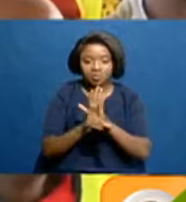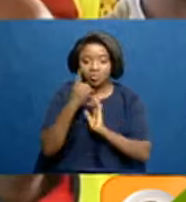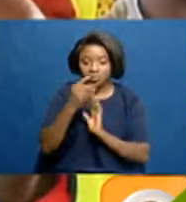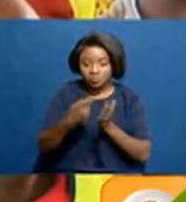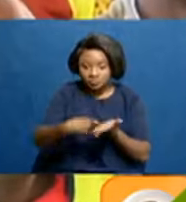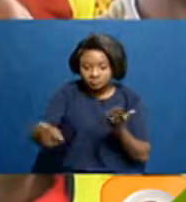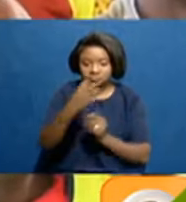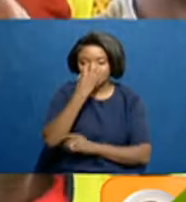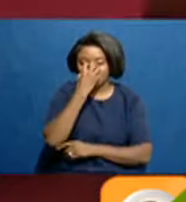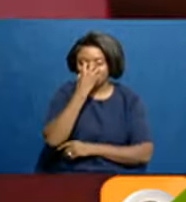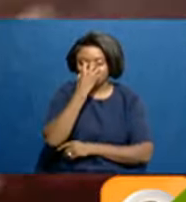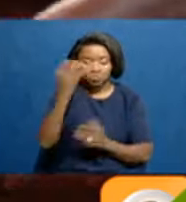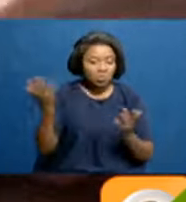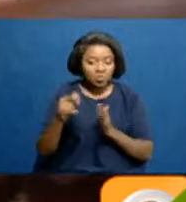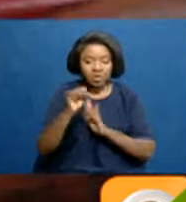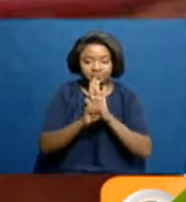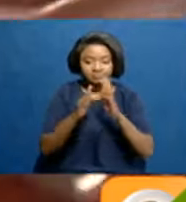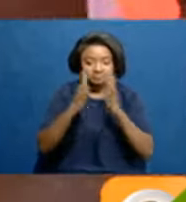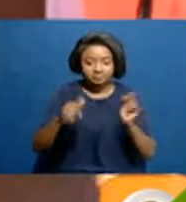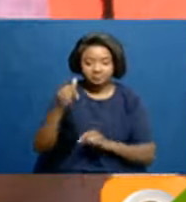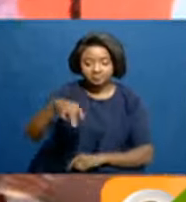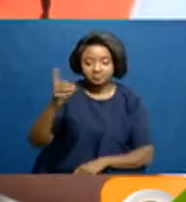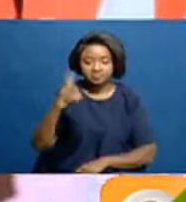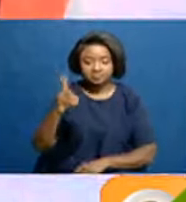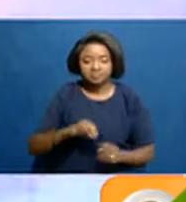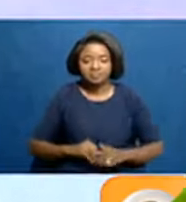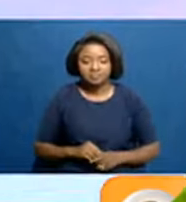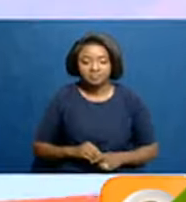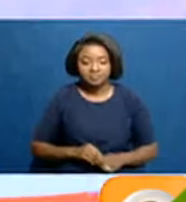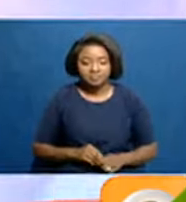President William Ruto at State House Nairobi.